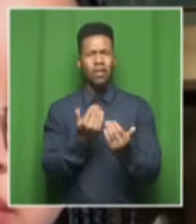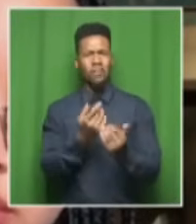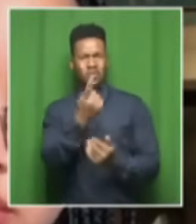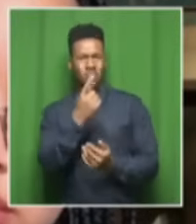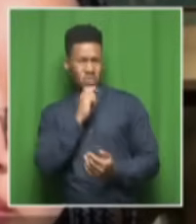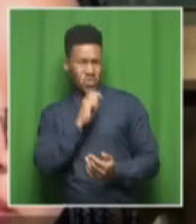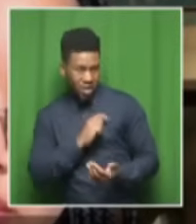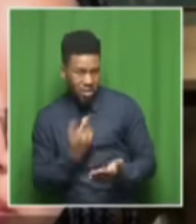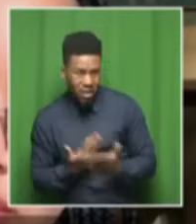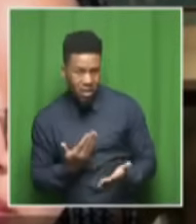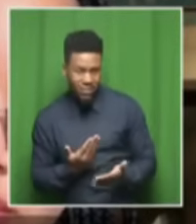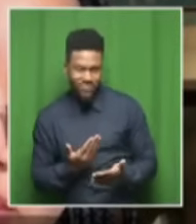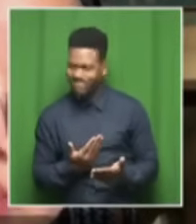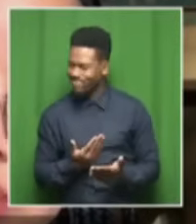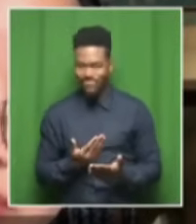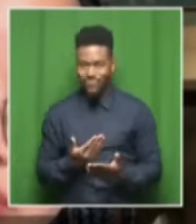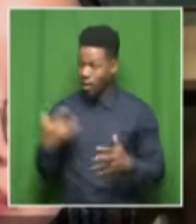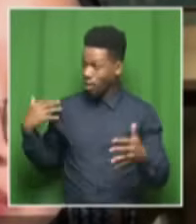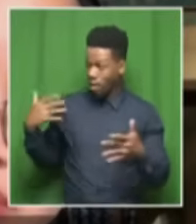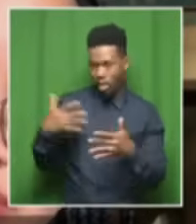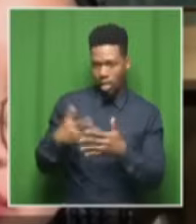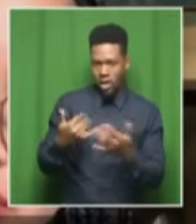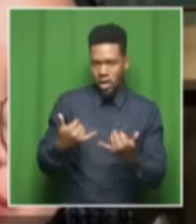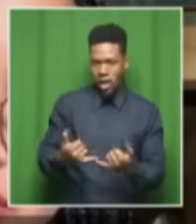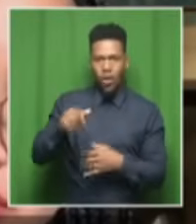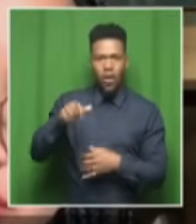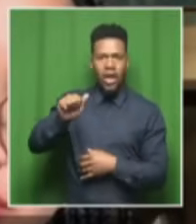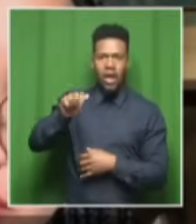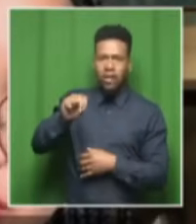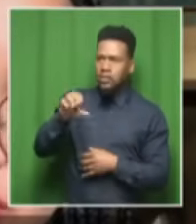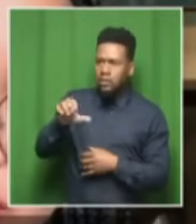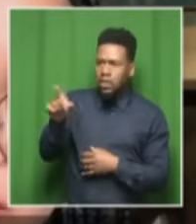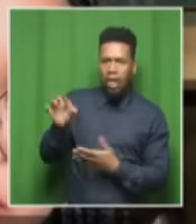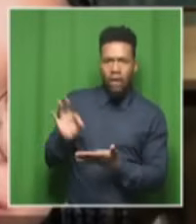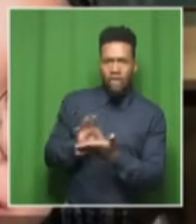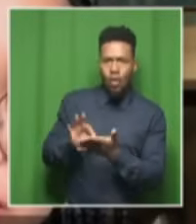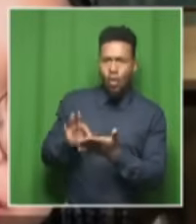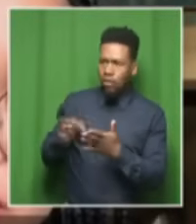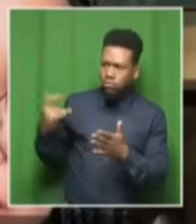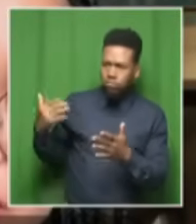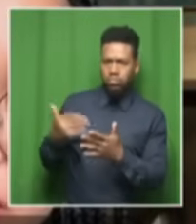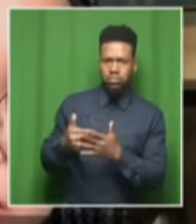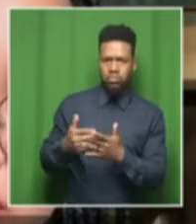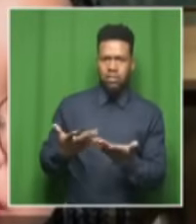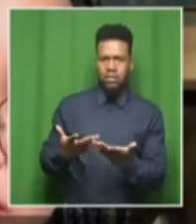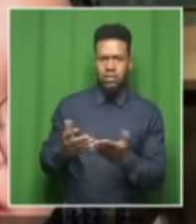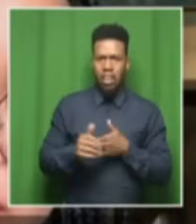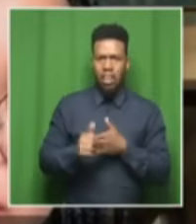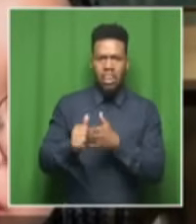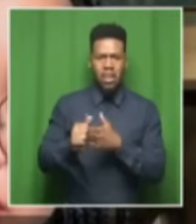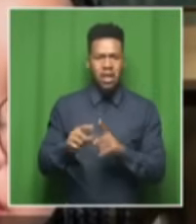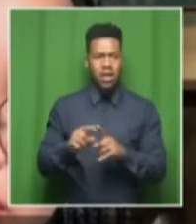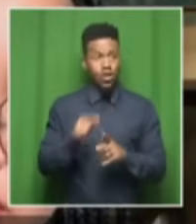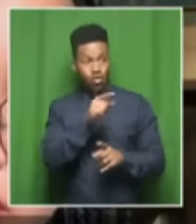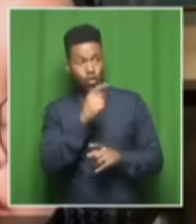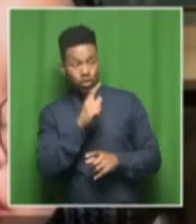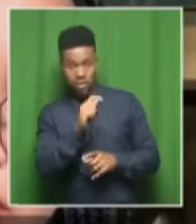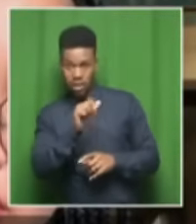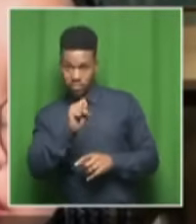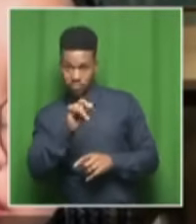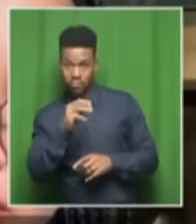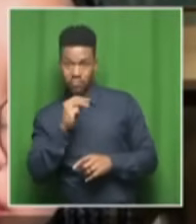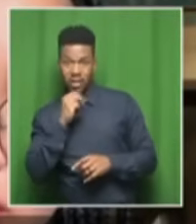for the ANC so far. I mean, they've been voted in continually. It seems as though, again, as I think Jasmina was mentioning, the